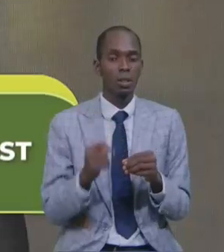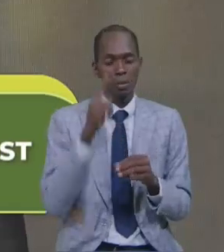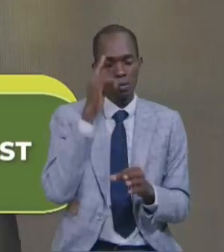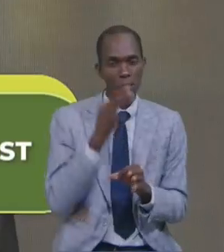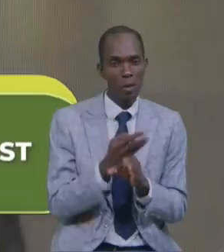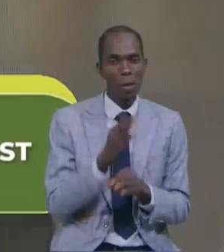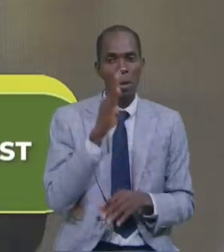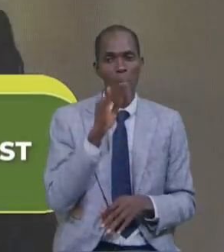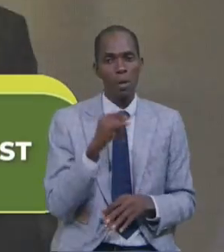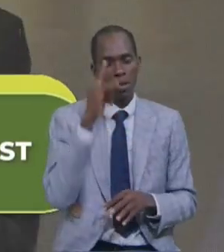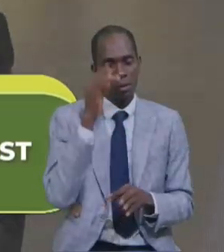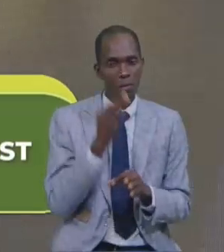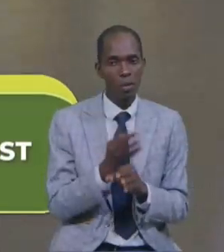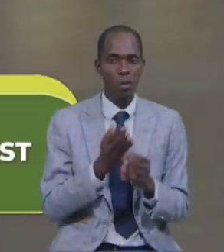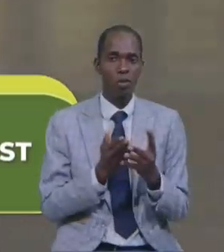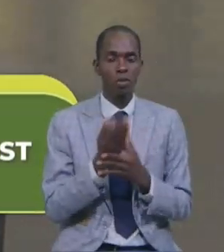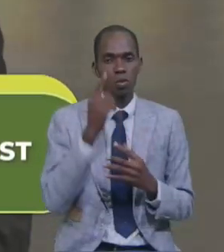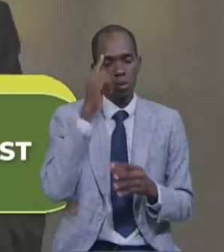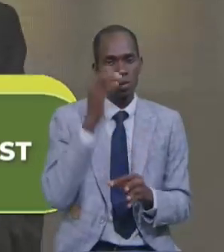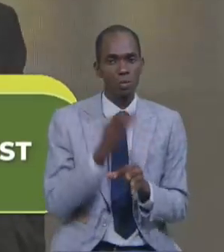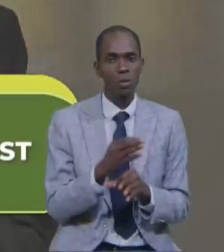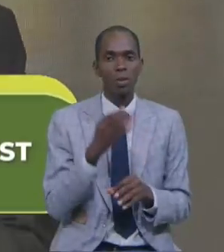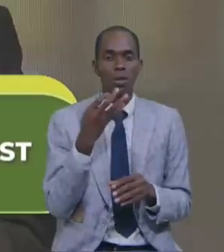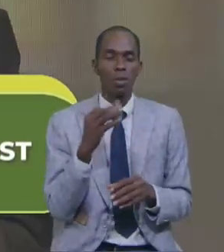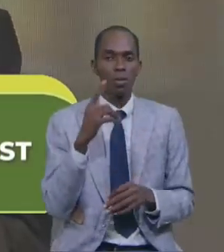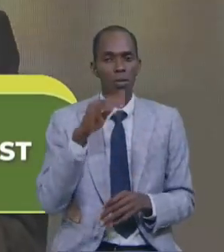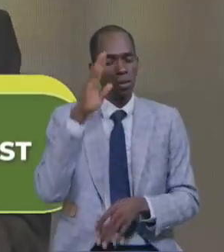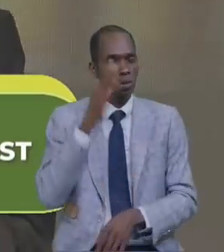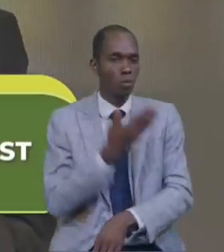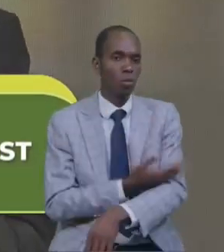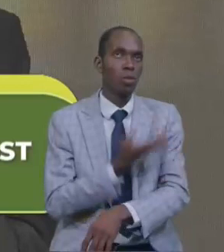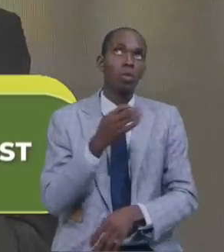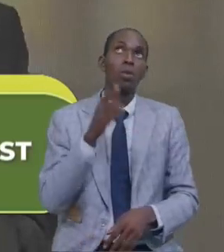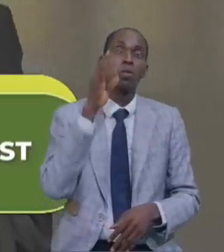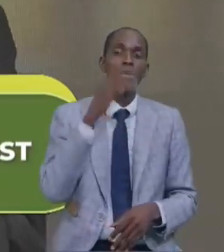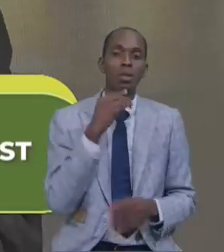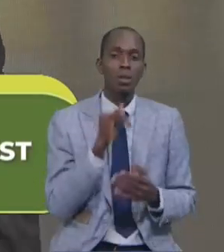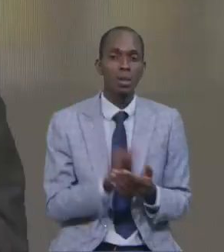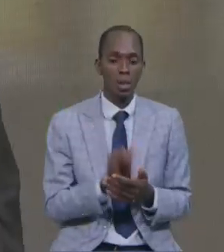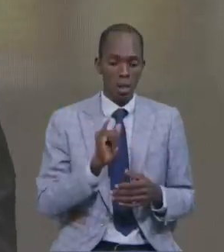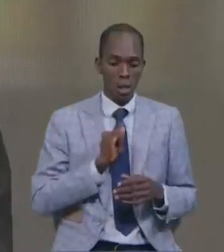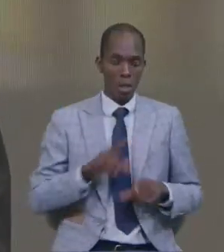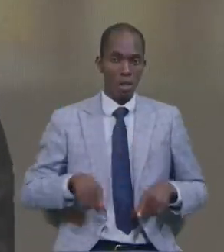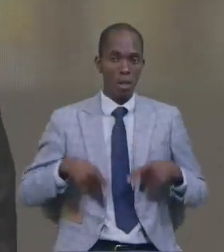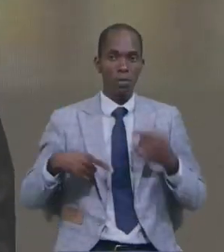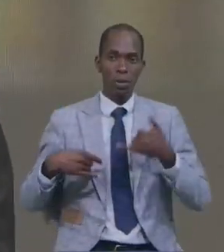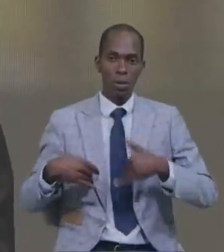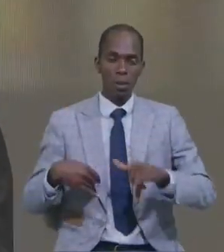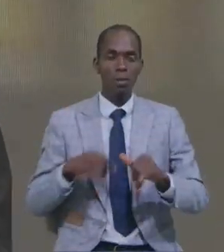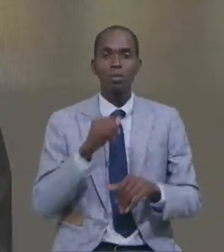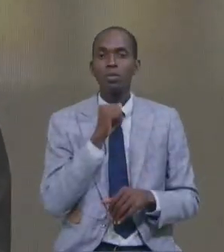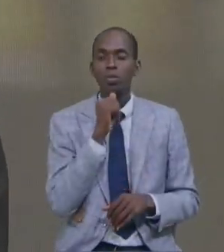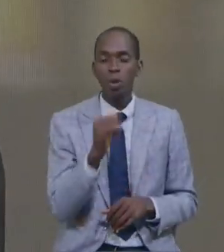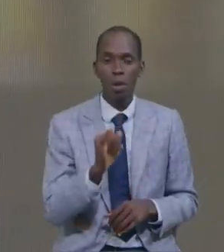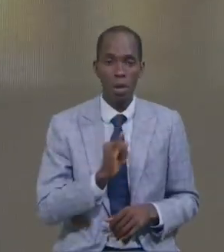not I, but Christ liveth in me. And the life which I now live